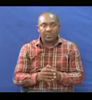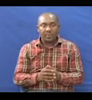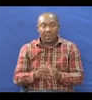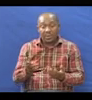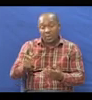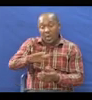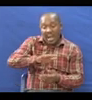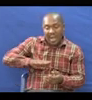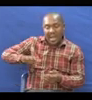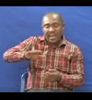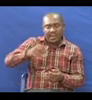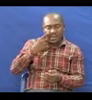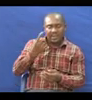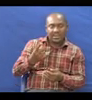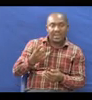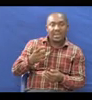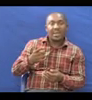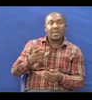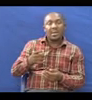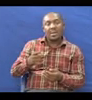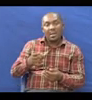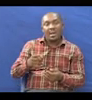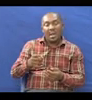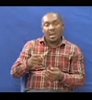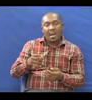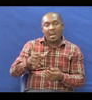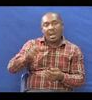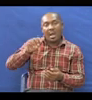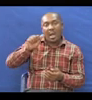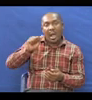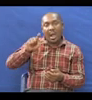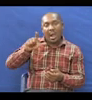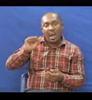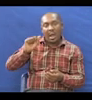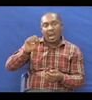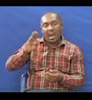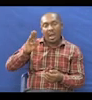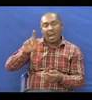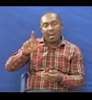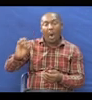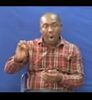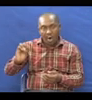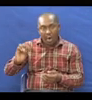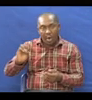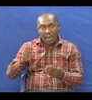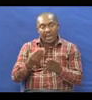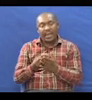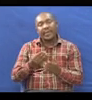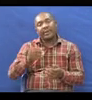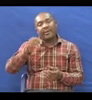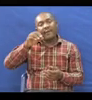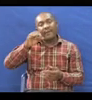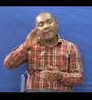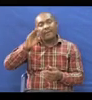land. Arable and fertile land was owned by the rich ones, while the majority of the